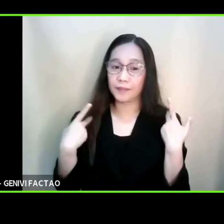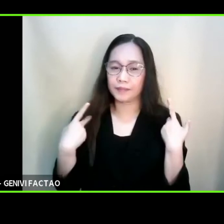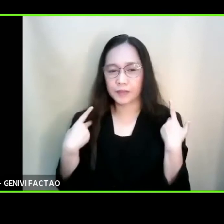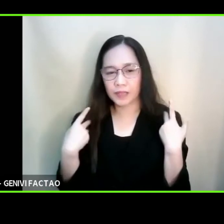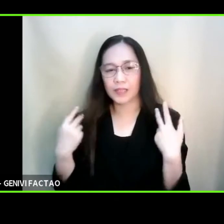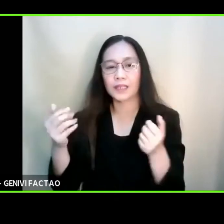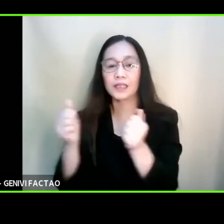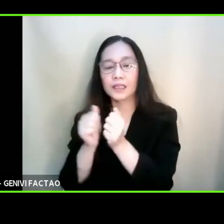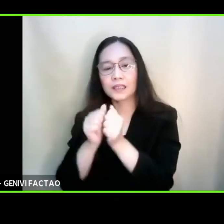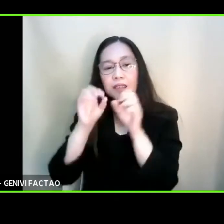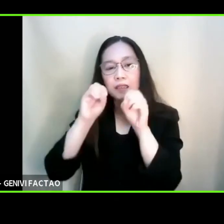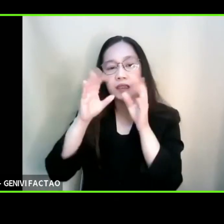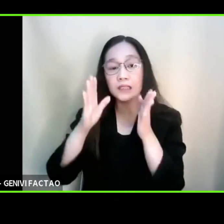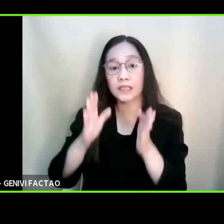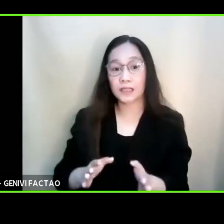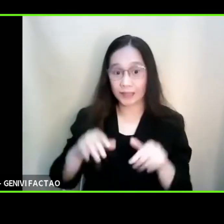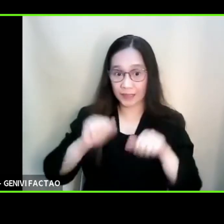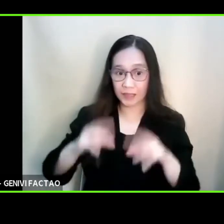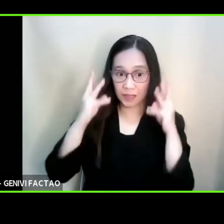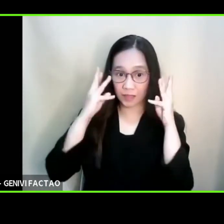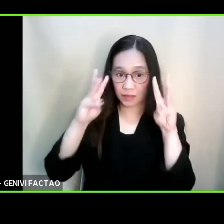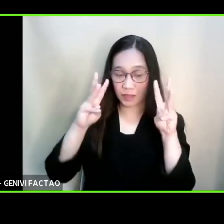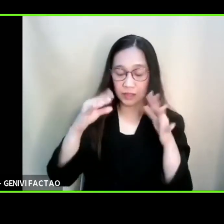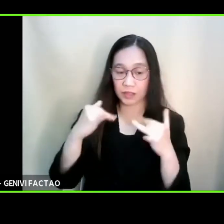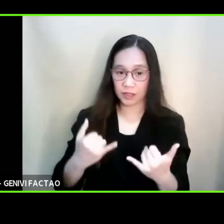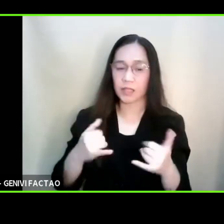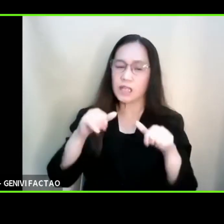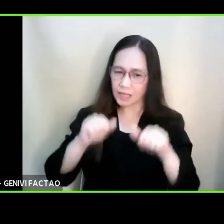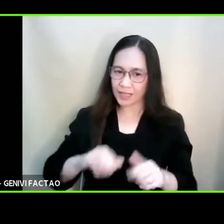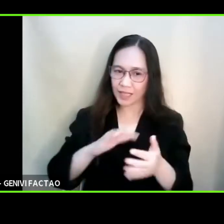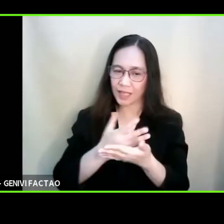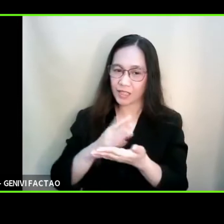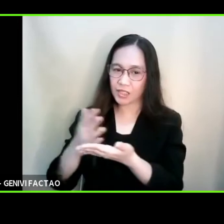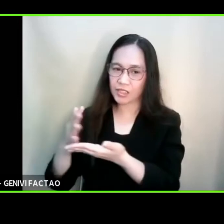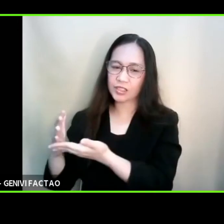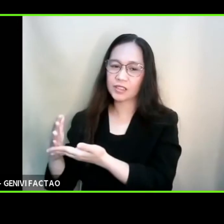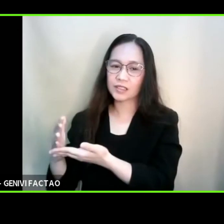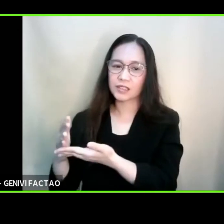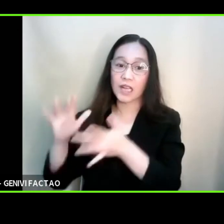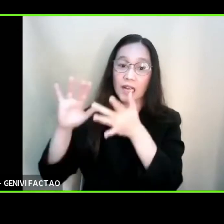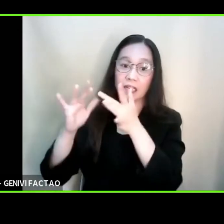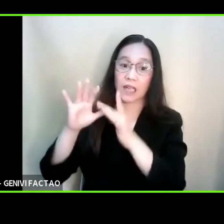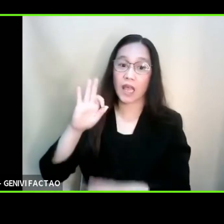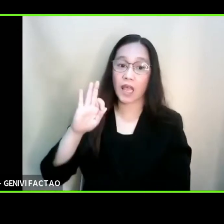or co-teachers who can't watch today, you can share with them the link of the FB live stream. Ayan.